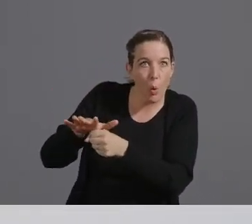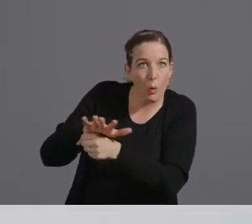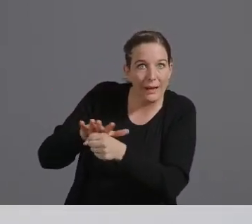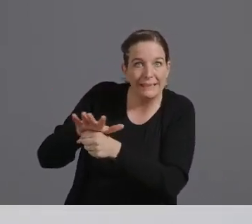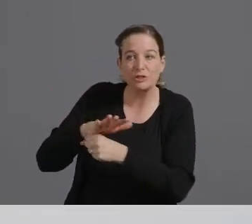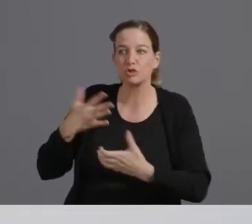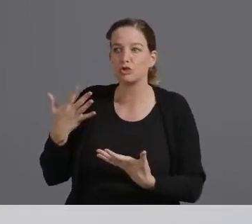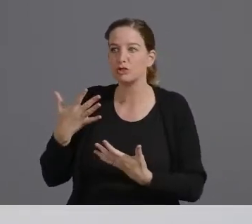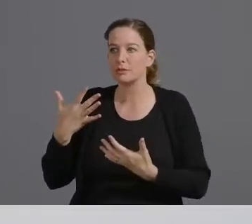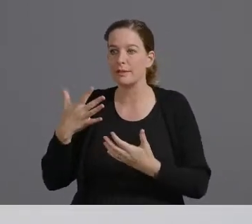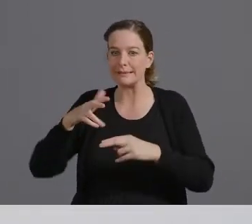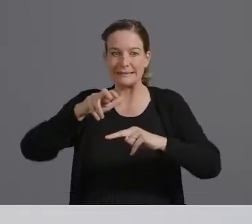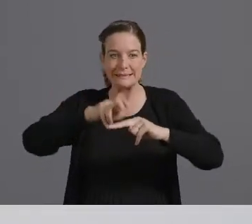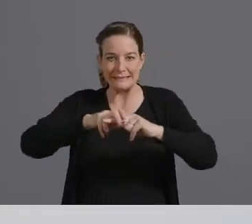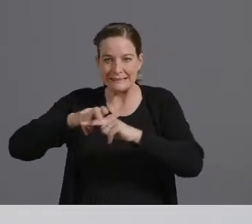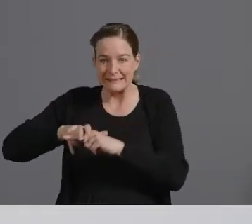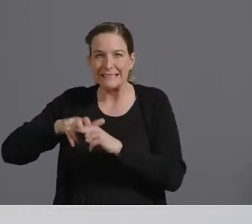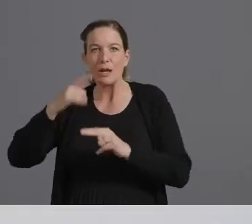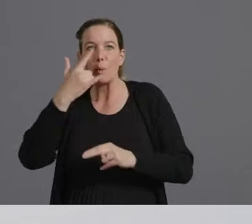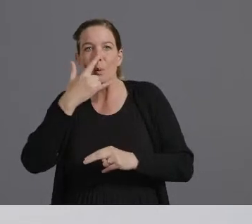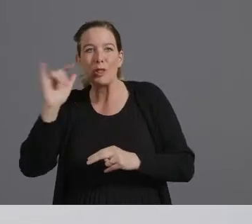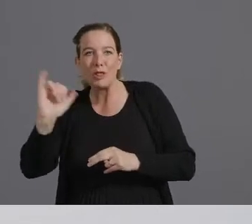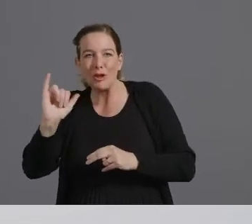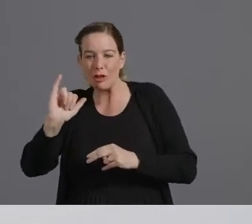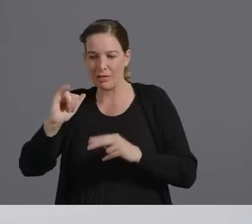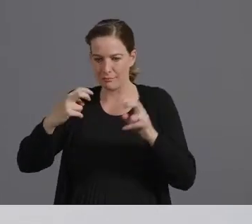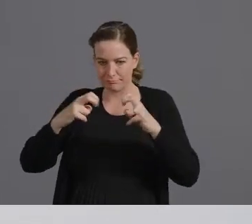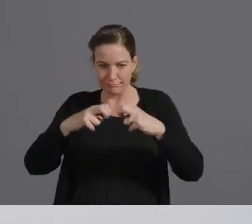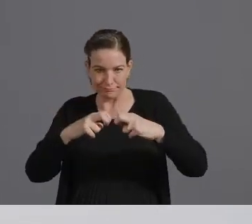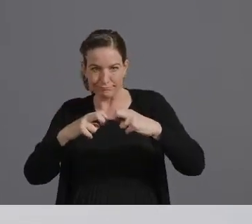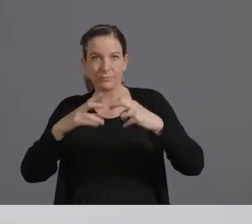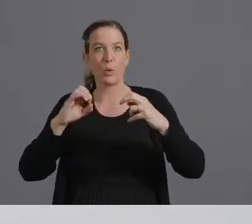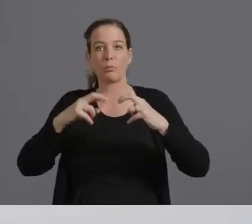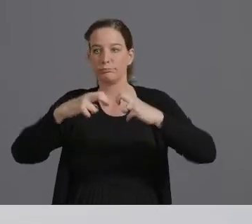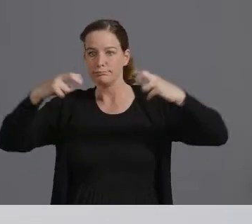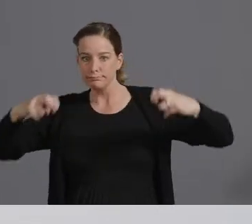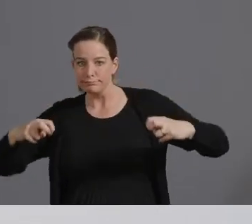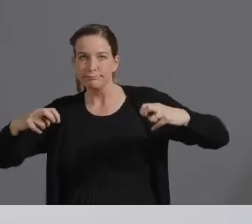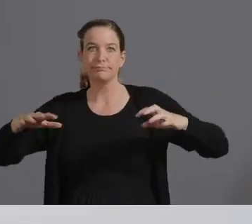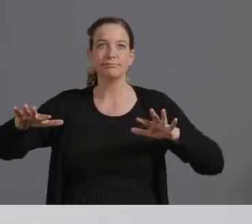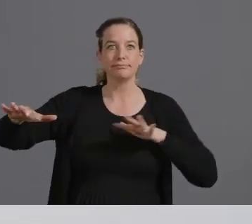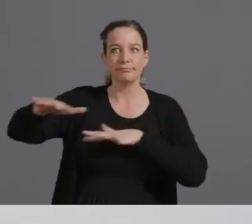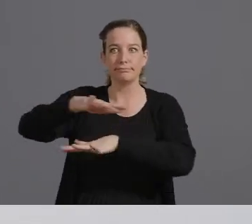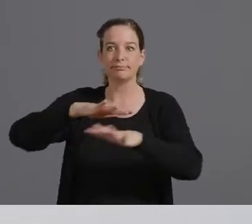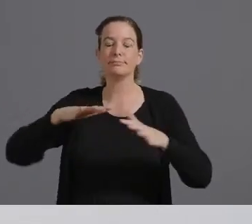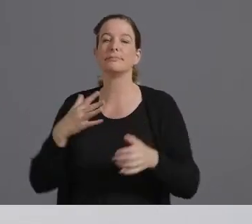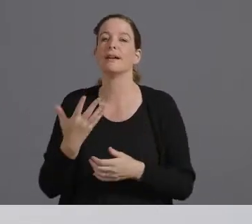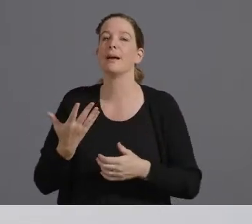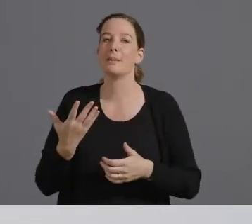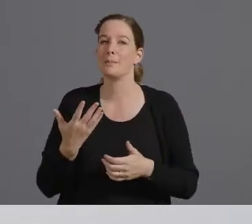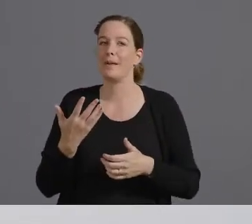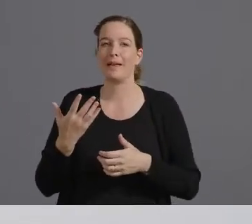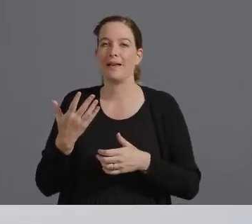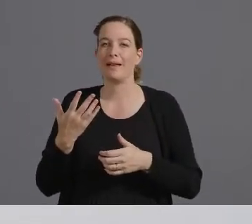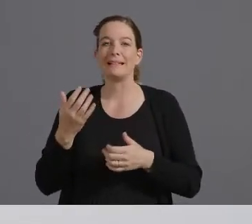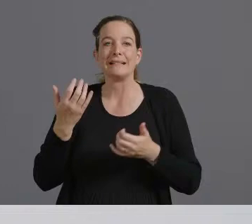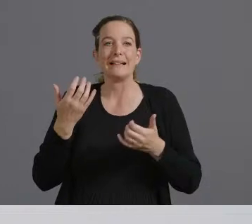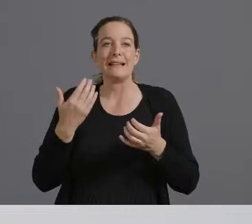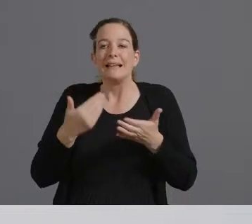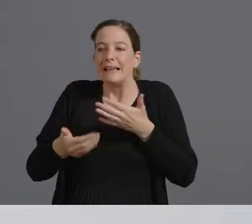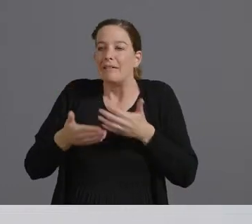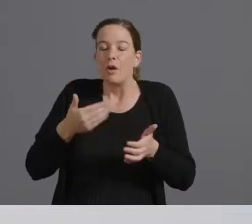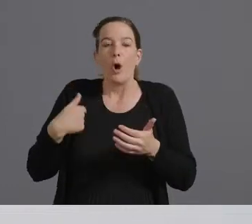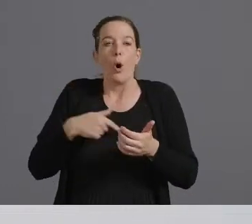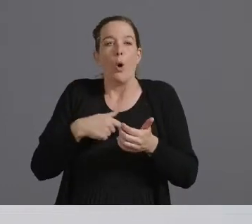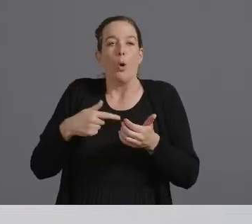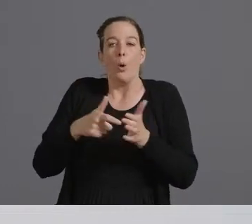seating arrangements, but even at moving to requiring the 6 feet apart, we're still not going to be